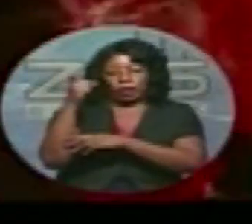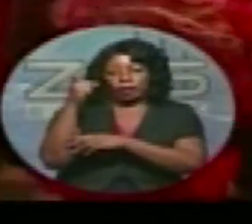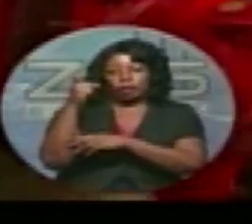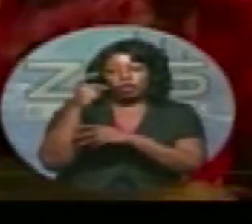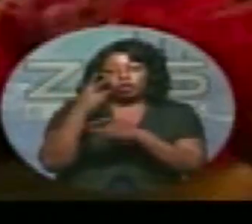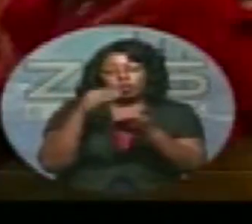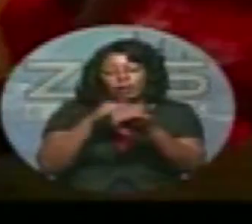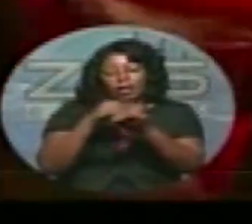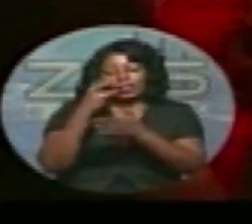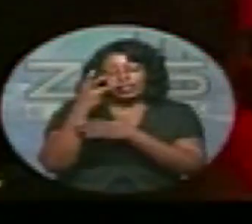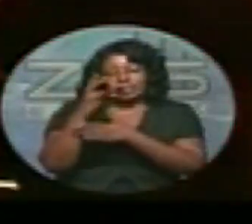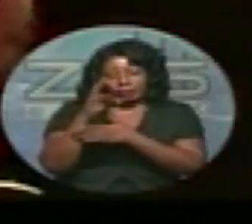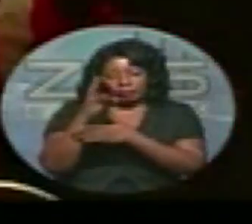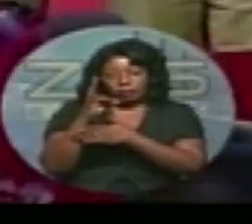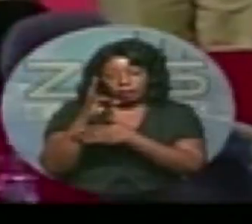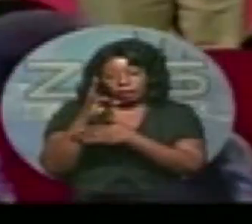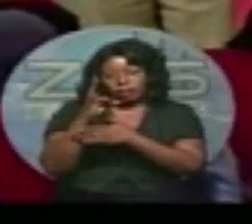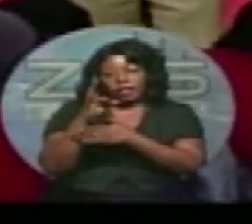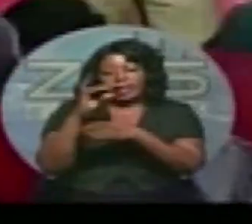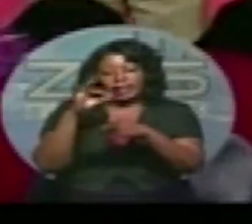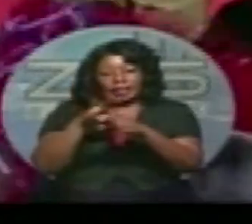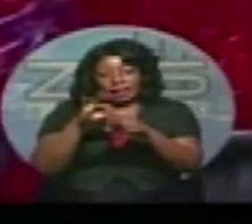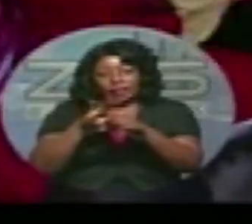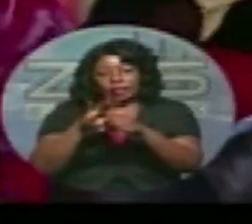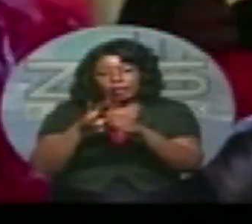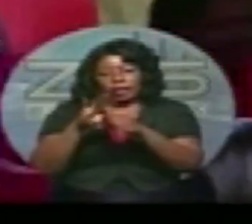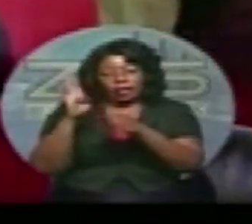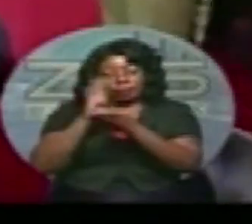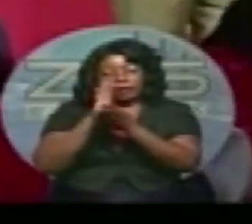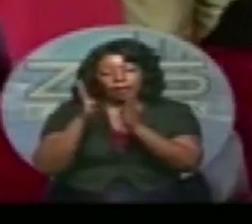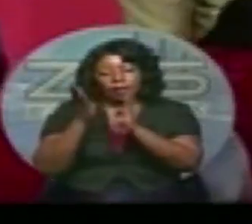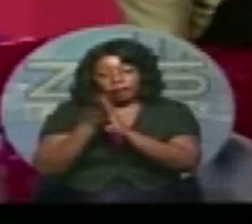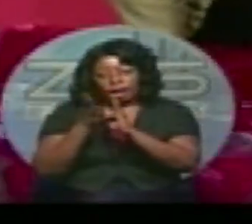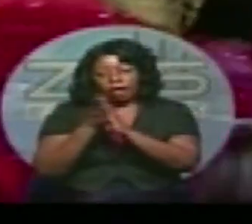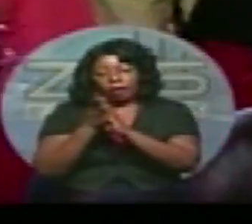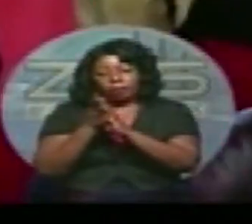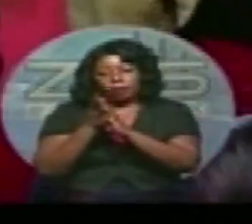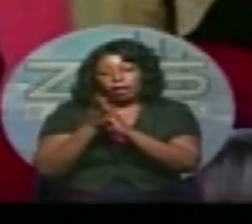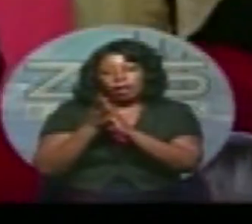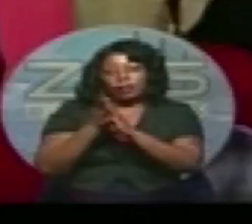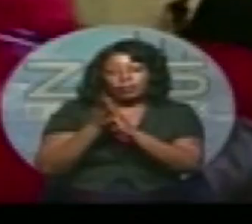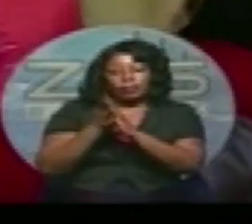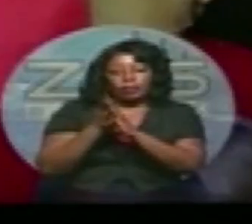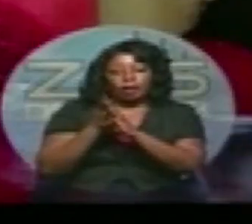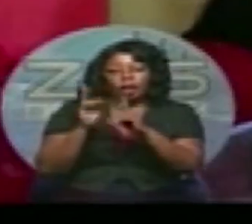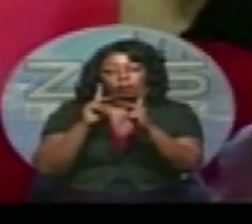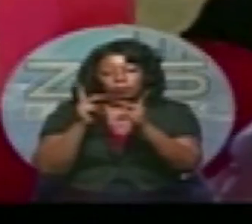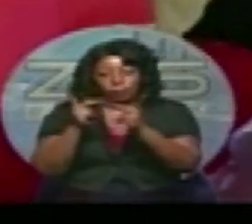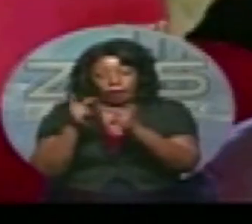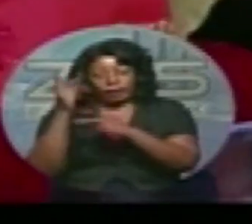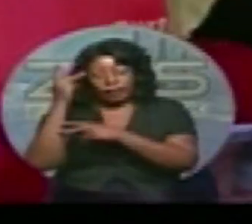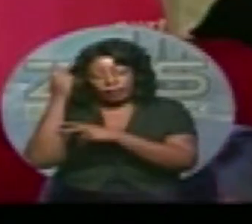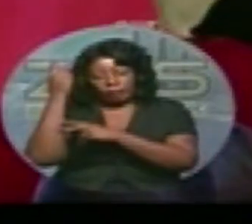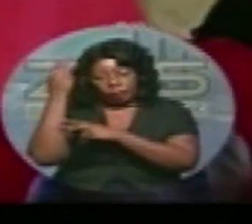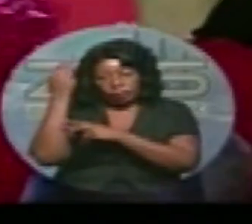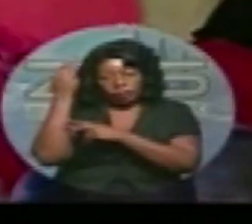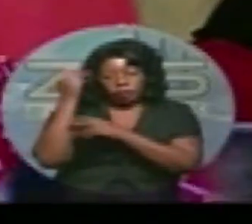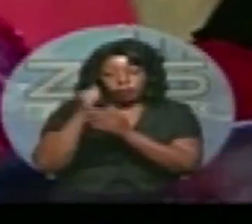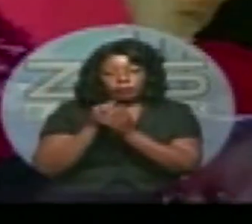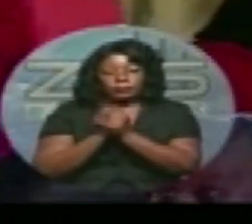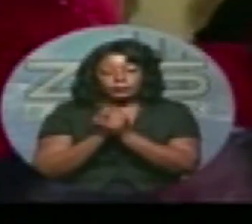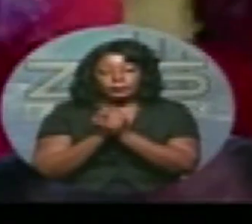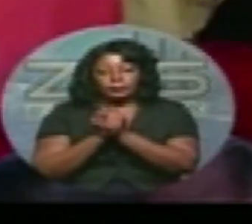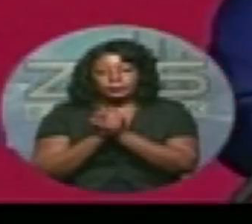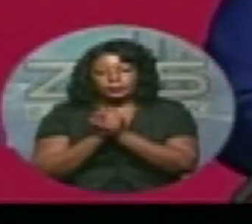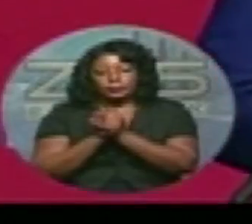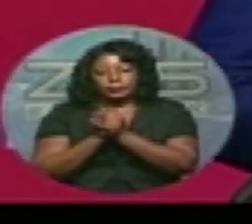upcoming general election. This coming amidst what many describe as constant infighting following the fallout which occurred during the F&M